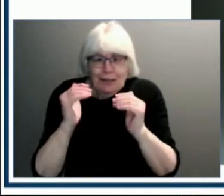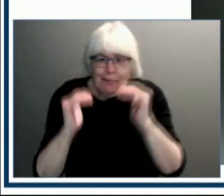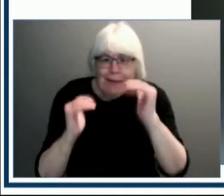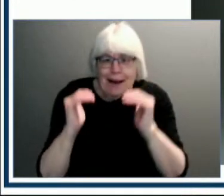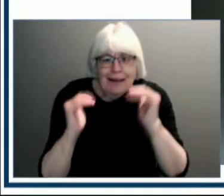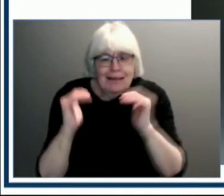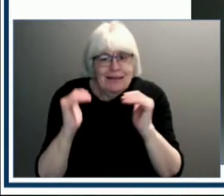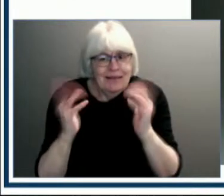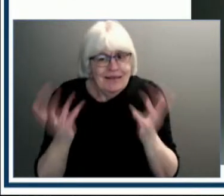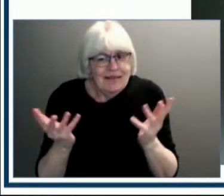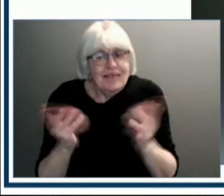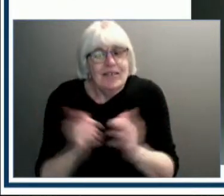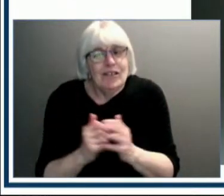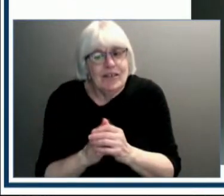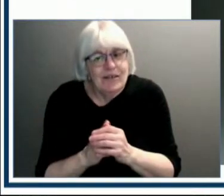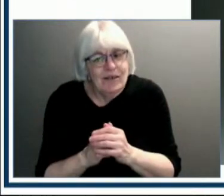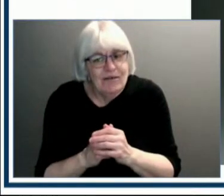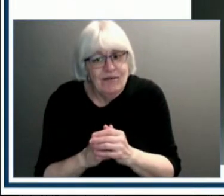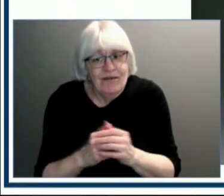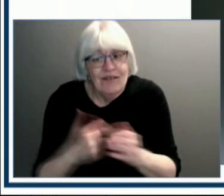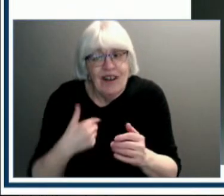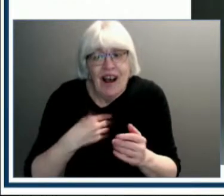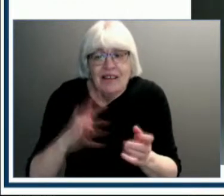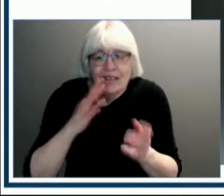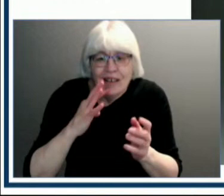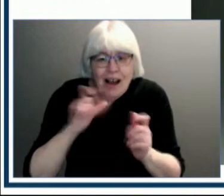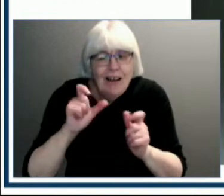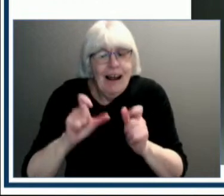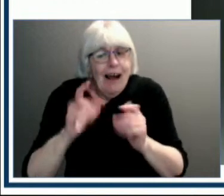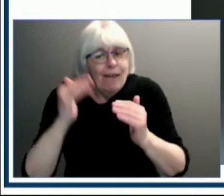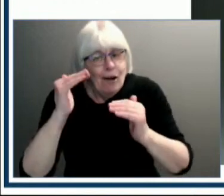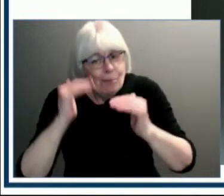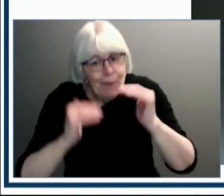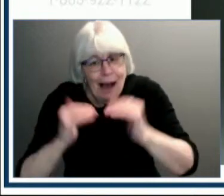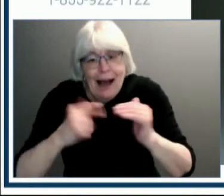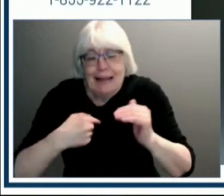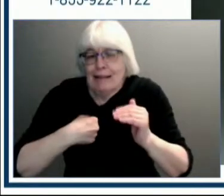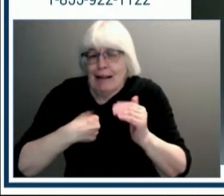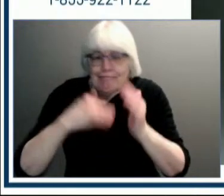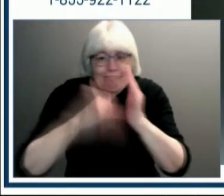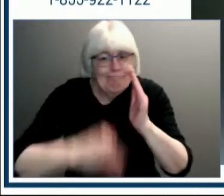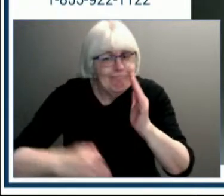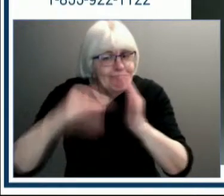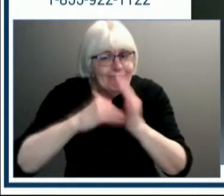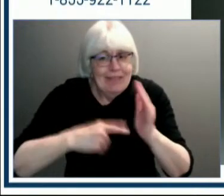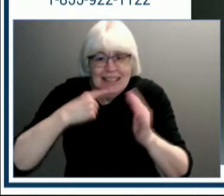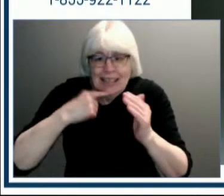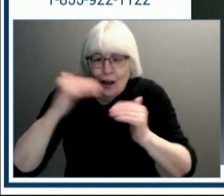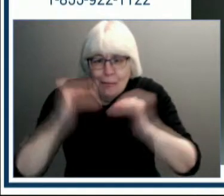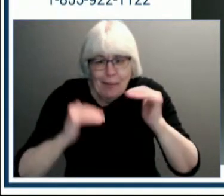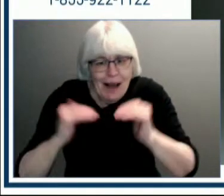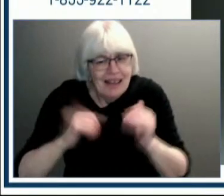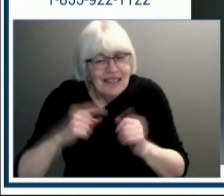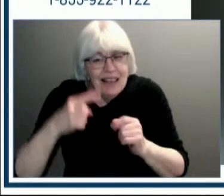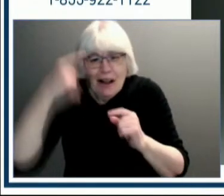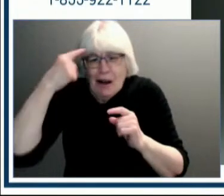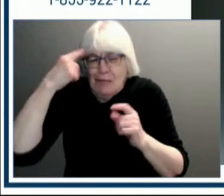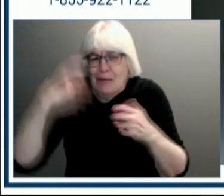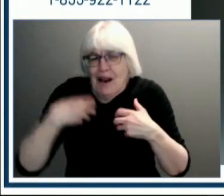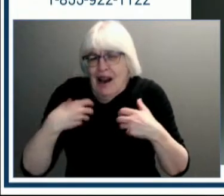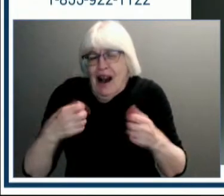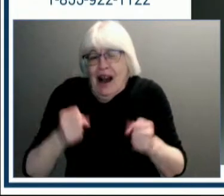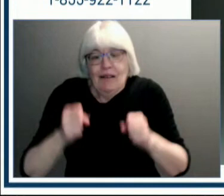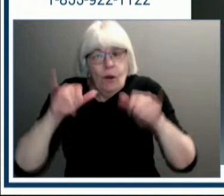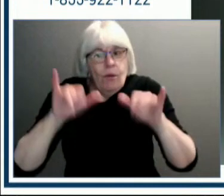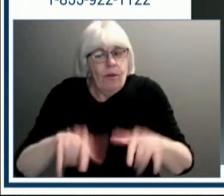balancing COVID and other impacts, and certainly mental health is at the forefront as we look at those other impacts. I